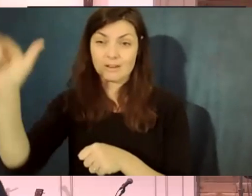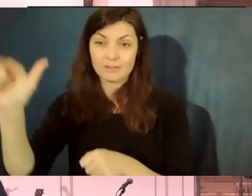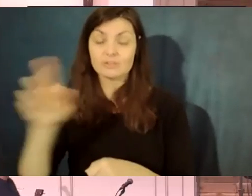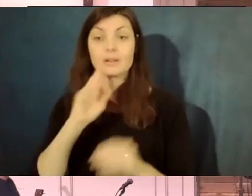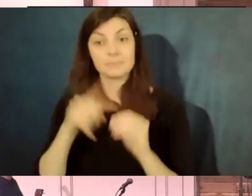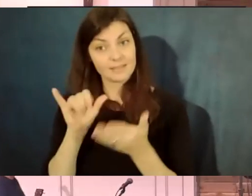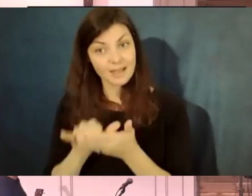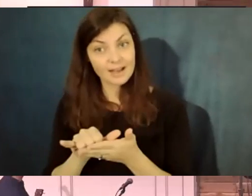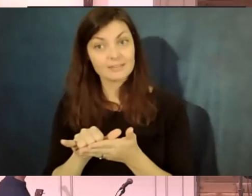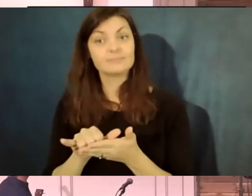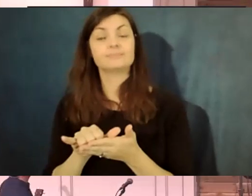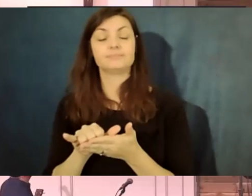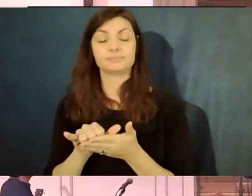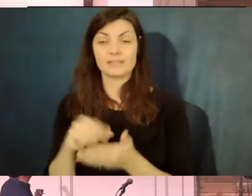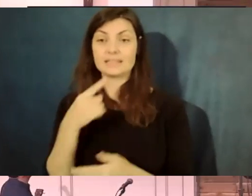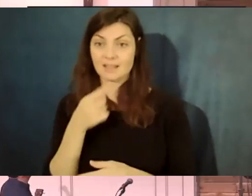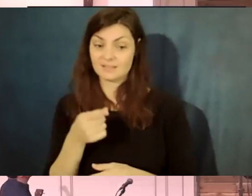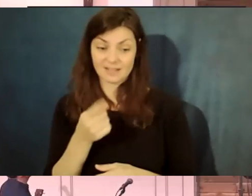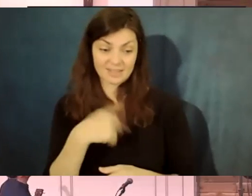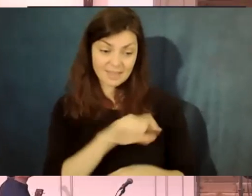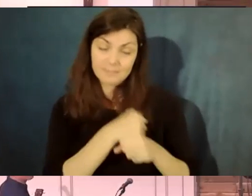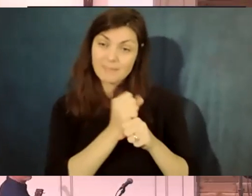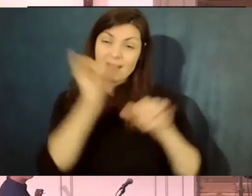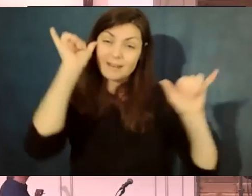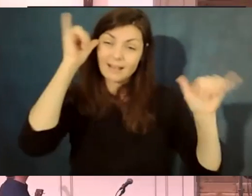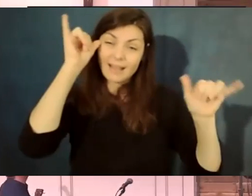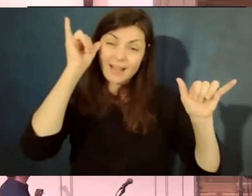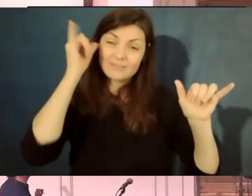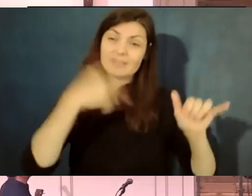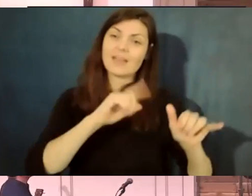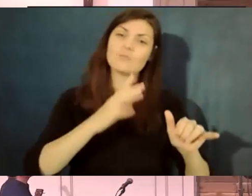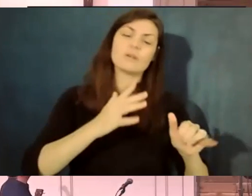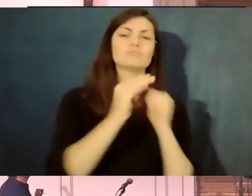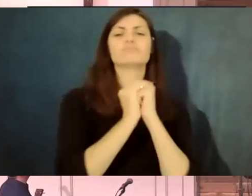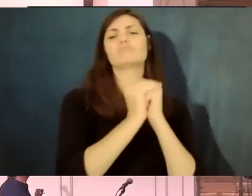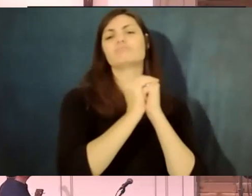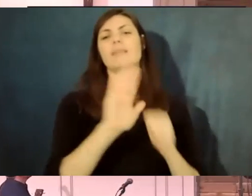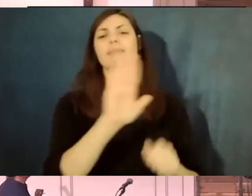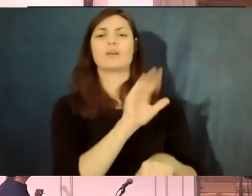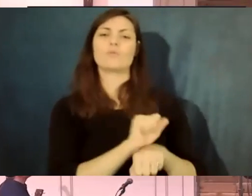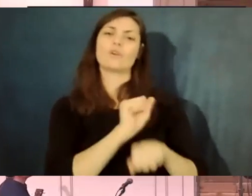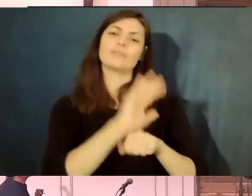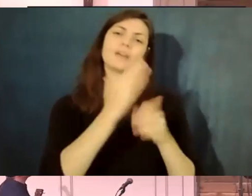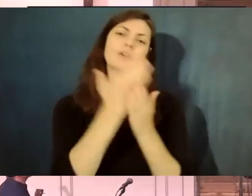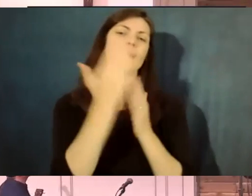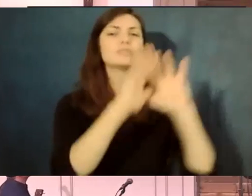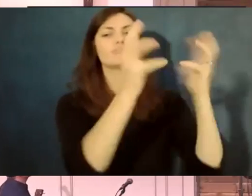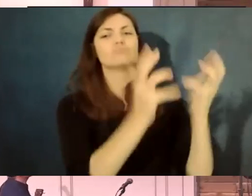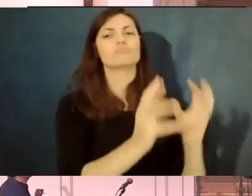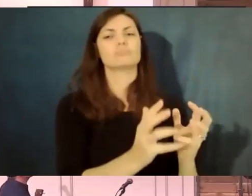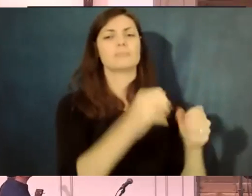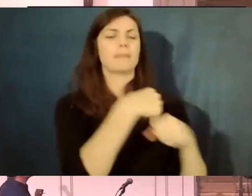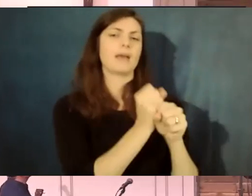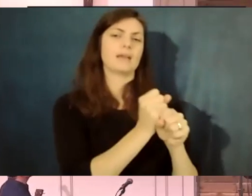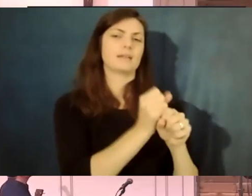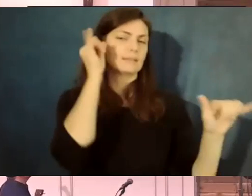those days, offered sacrifices to the idol, and rejoiced in the works of their own hands. Paul says it this way, and do not become idolaters as were some of